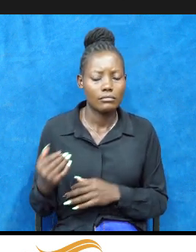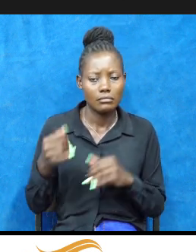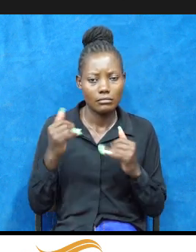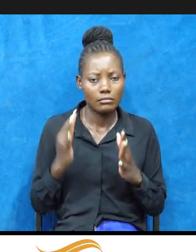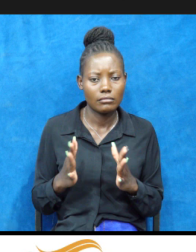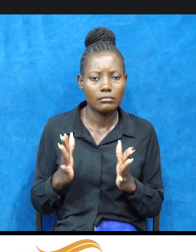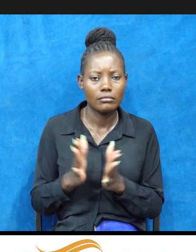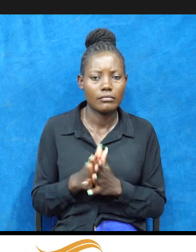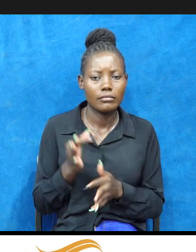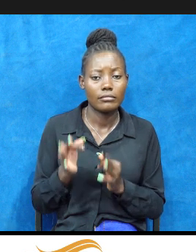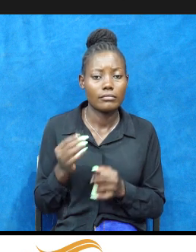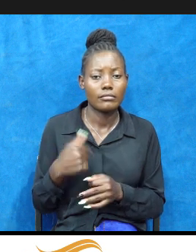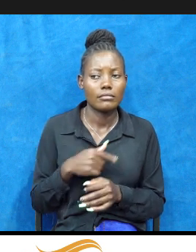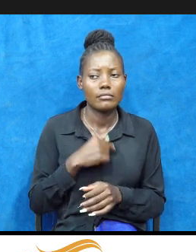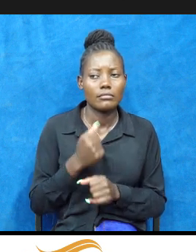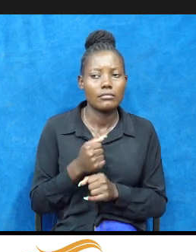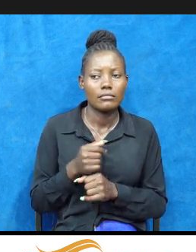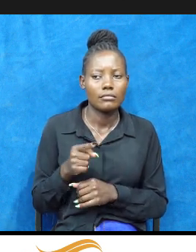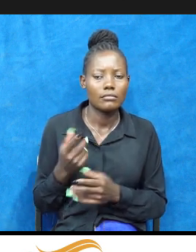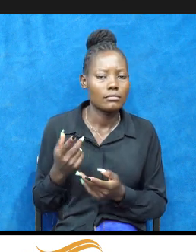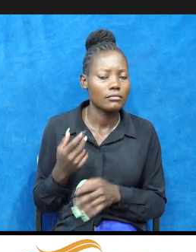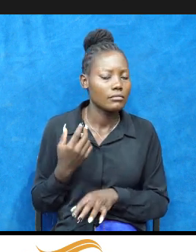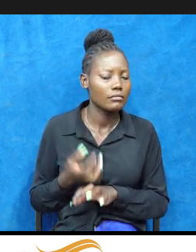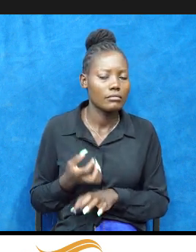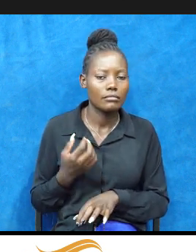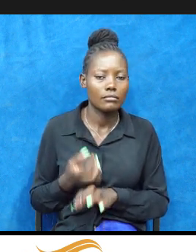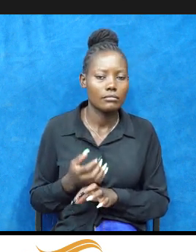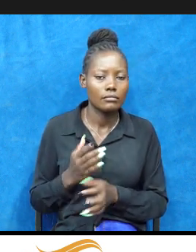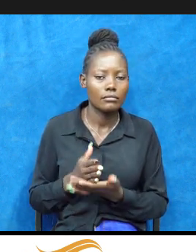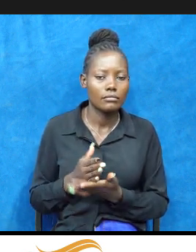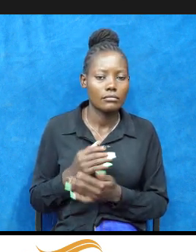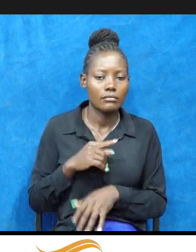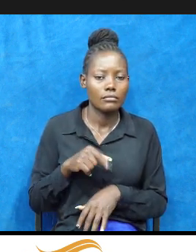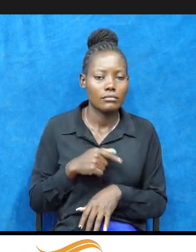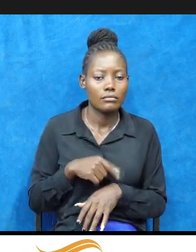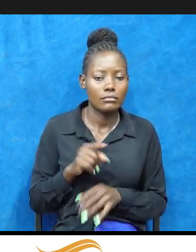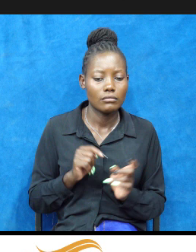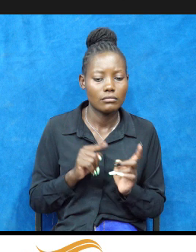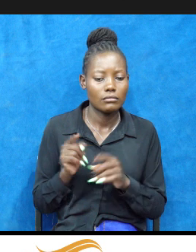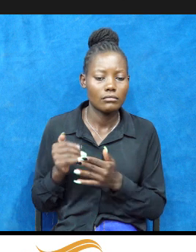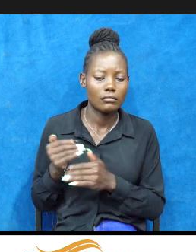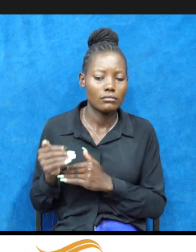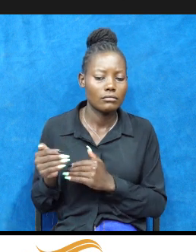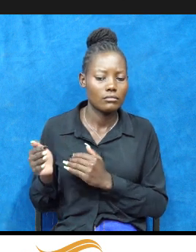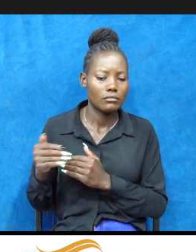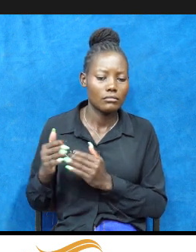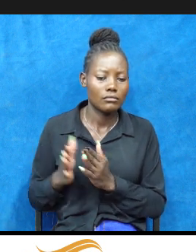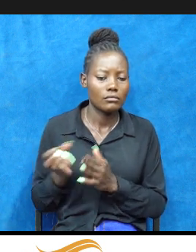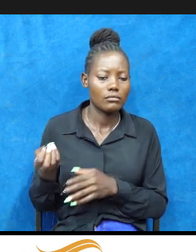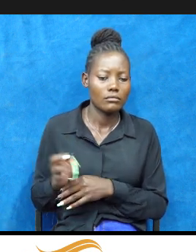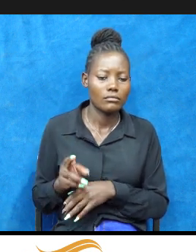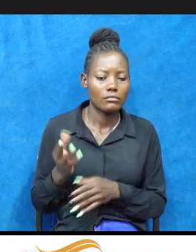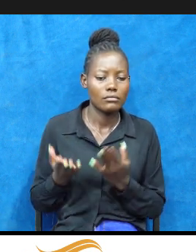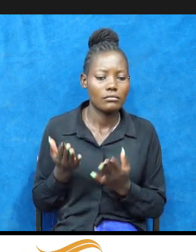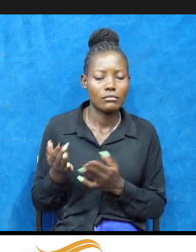athletes. And even if you do finish it, it's hard. I mean, this is a hard drill. When you get to the next corner or the end of